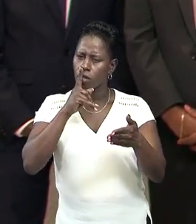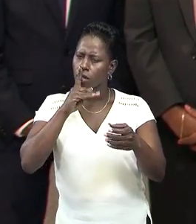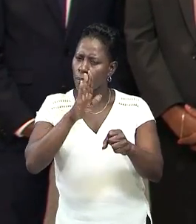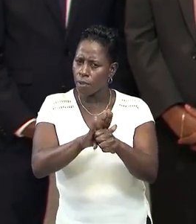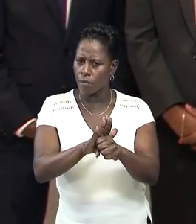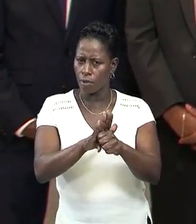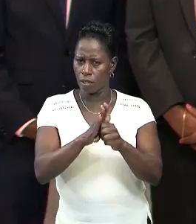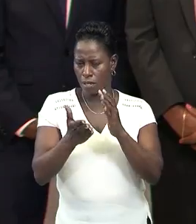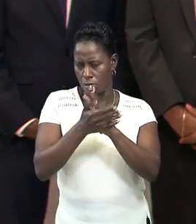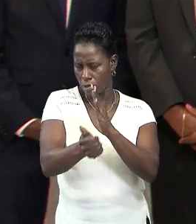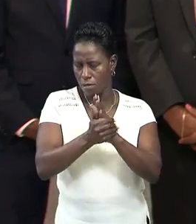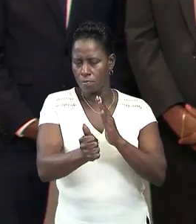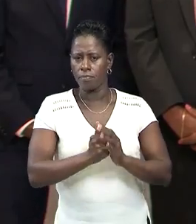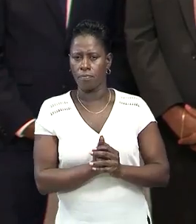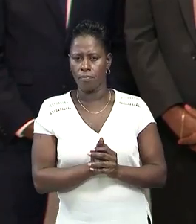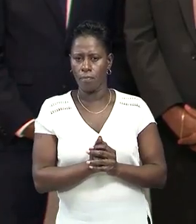competence.